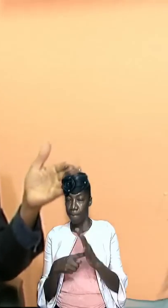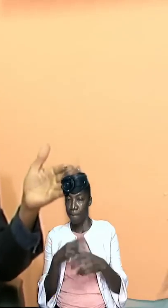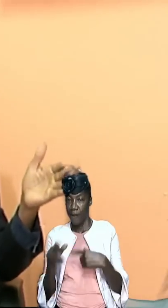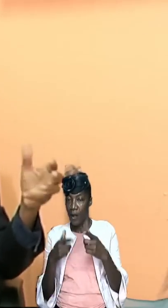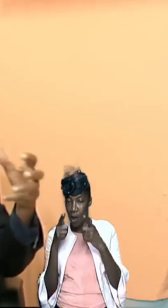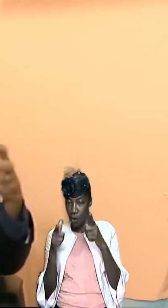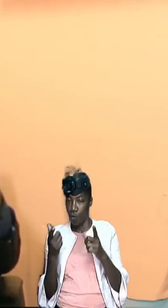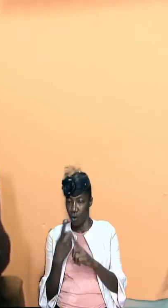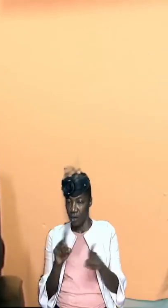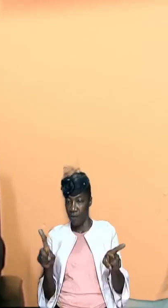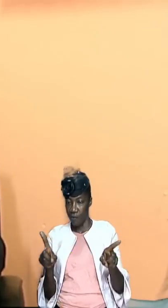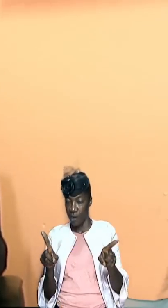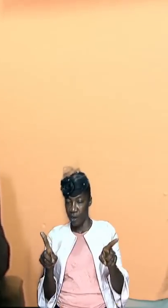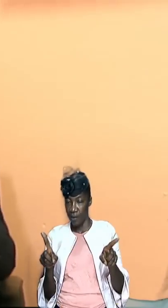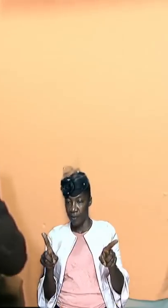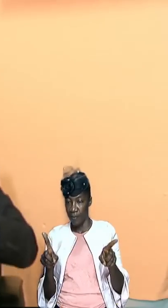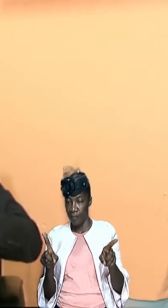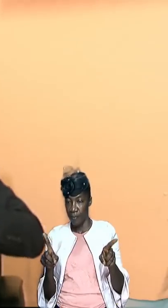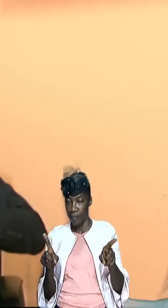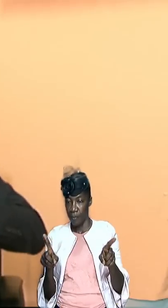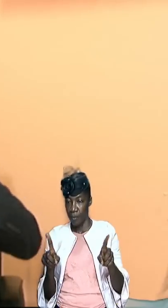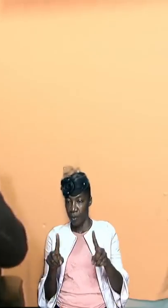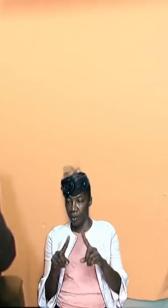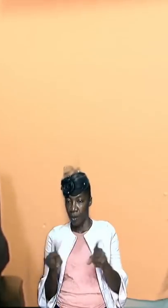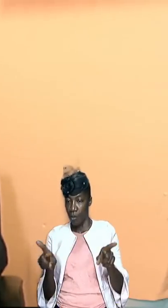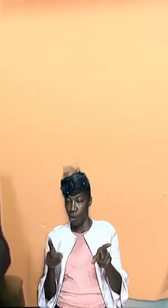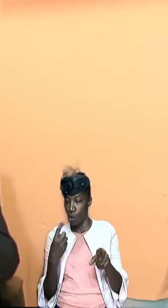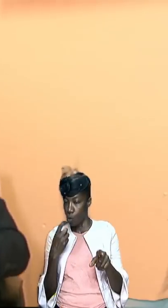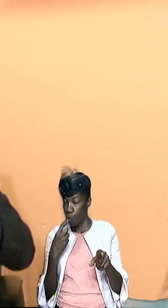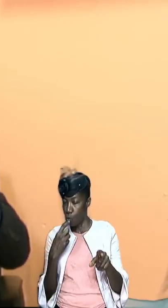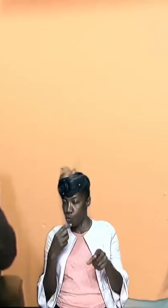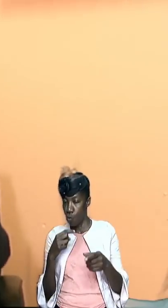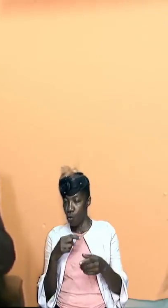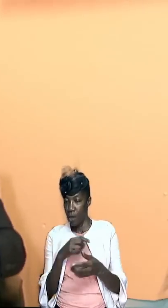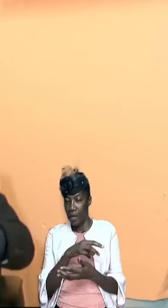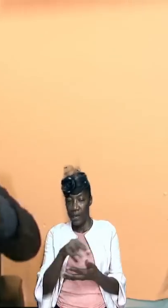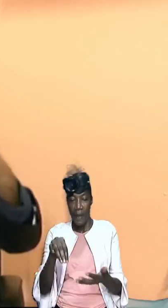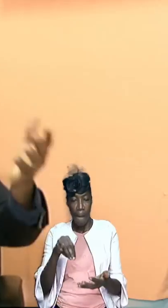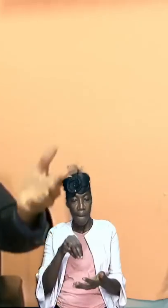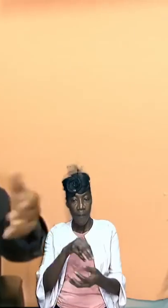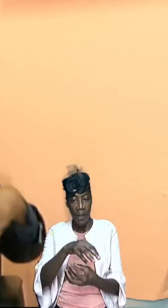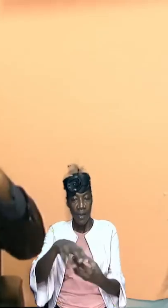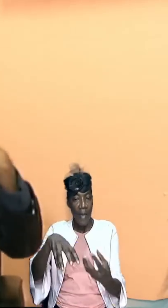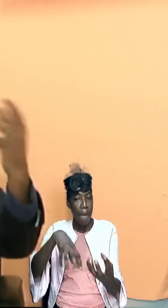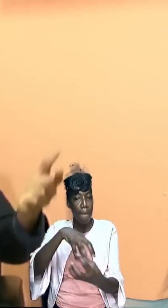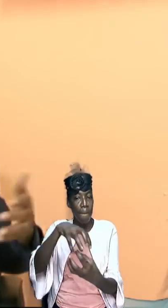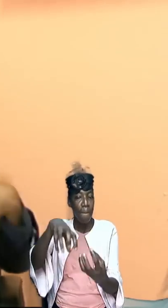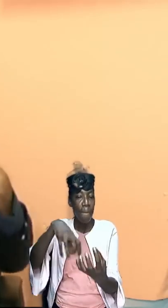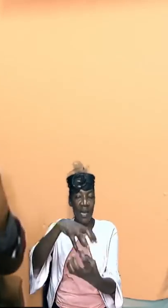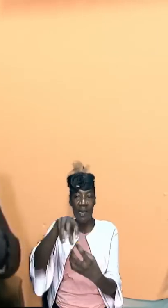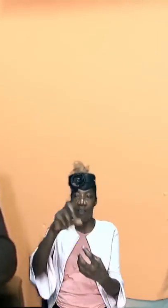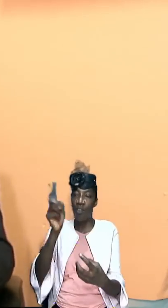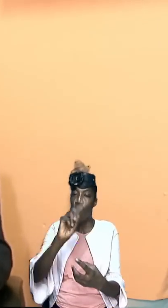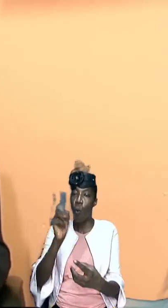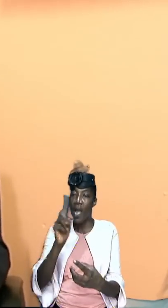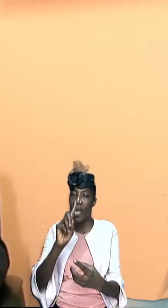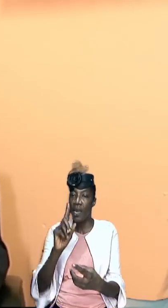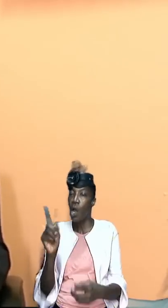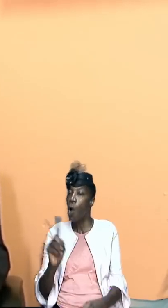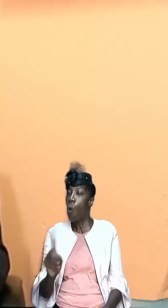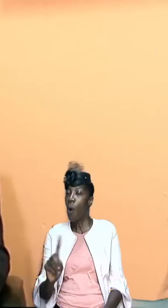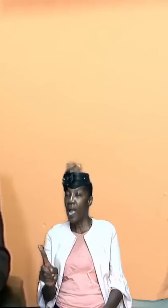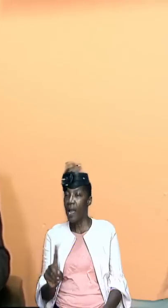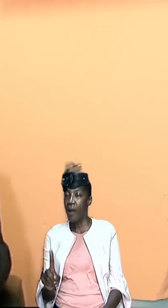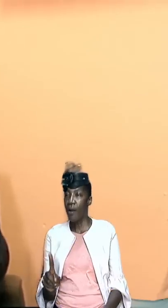look different, but it's based on just who they mate with, when, where, etc., etc. And